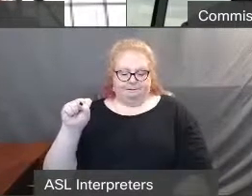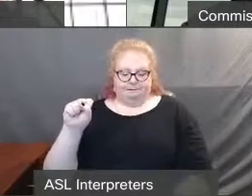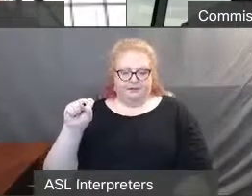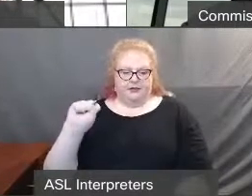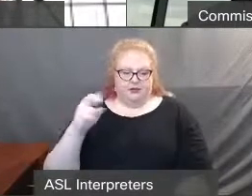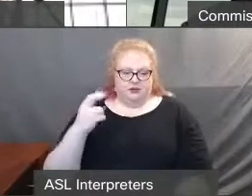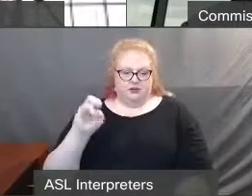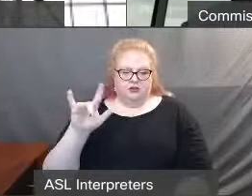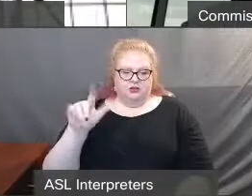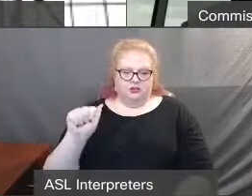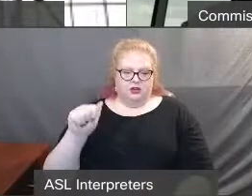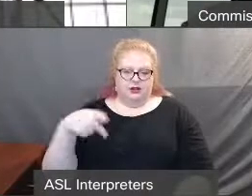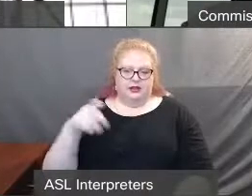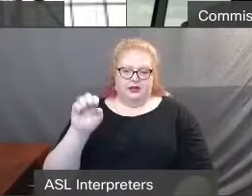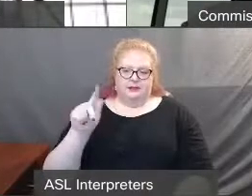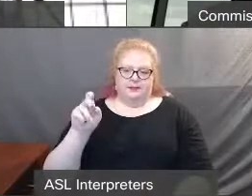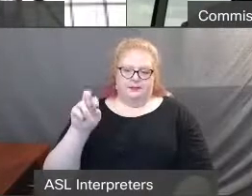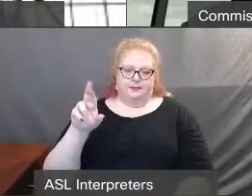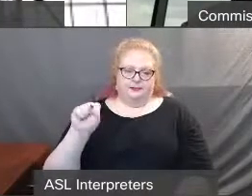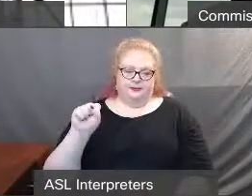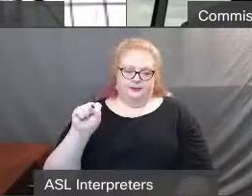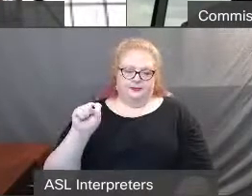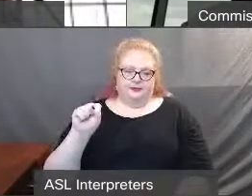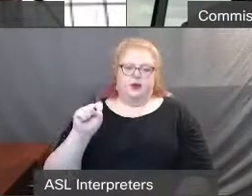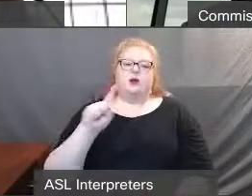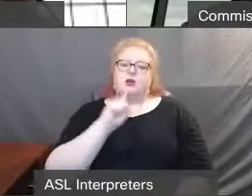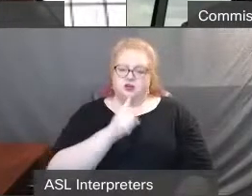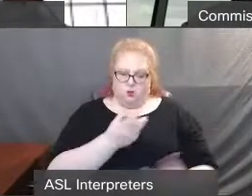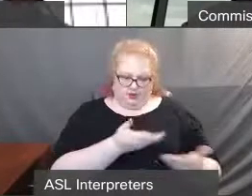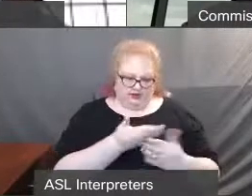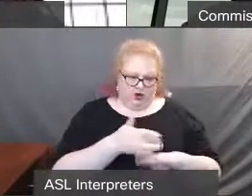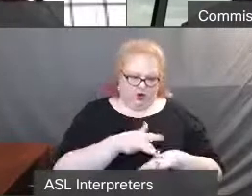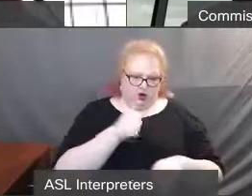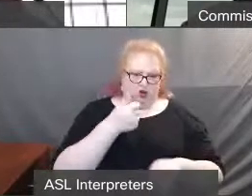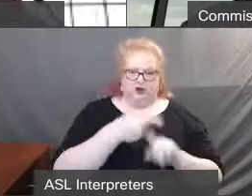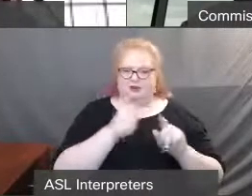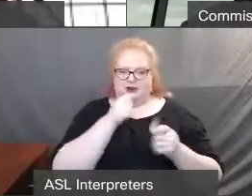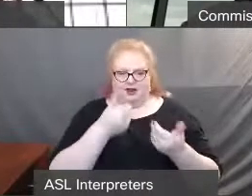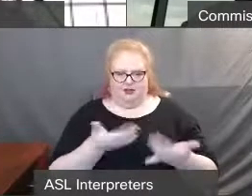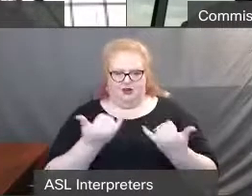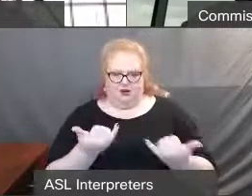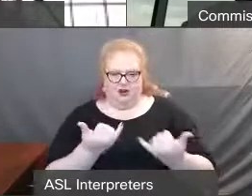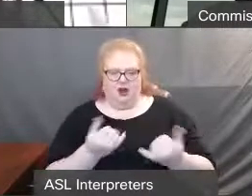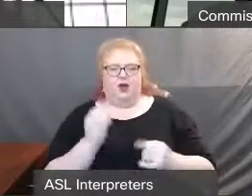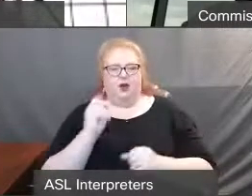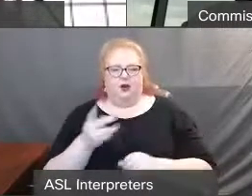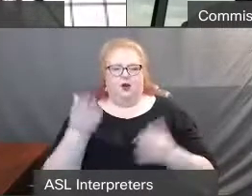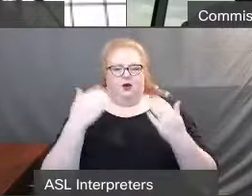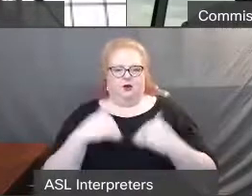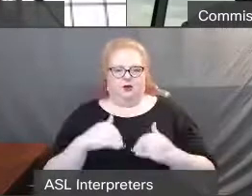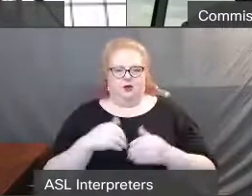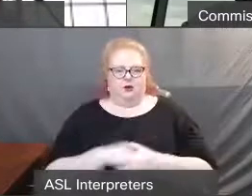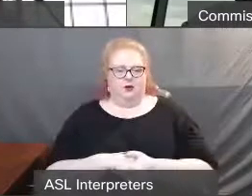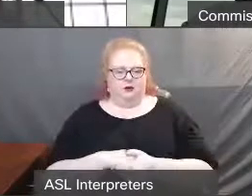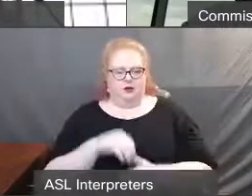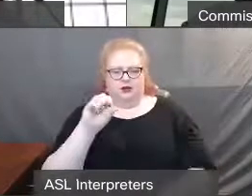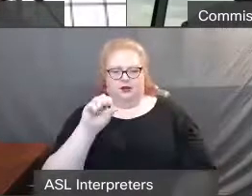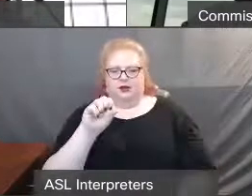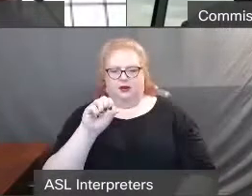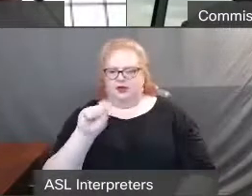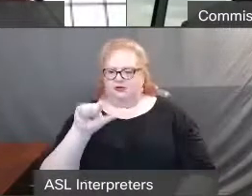Sheila Peters. She was present earlier, but she's not there right now. Okay. I'm going to go to Slater Corbin.